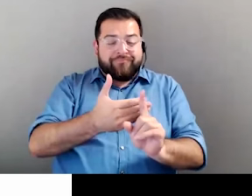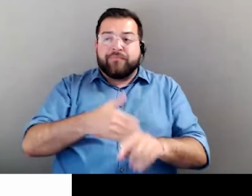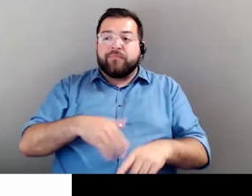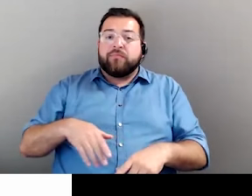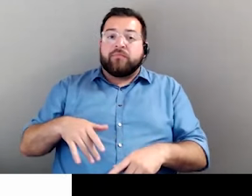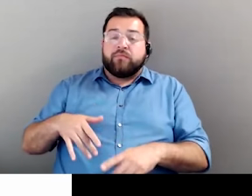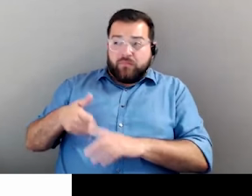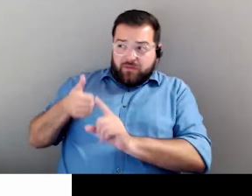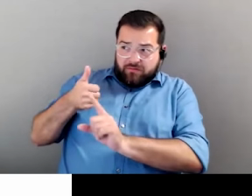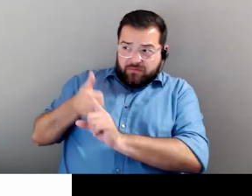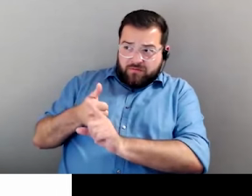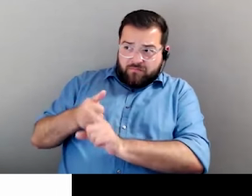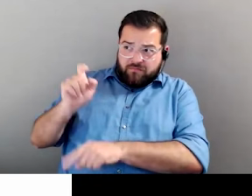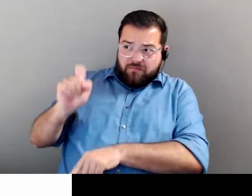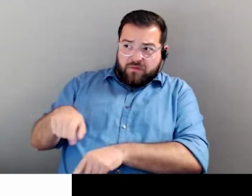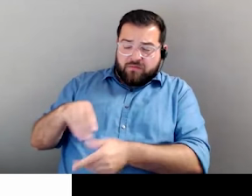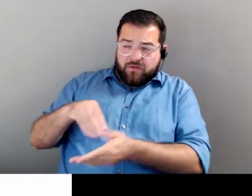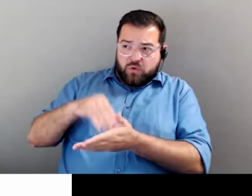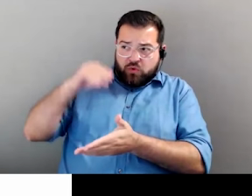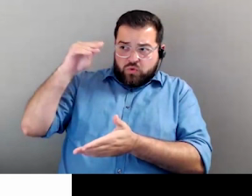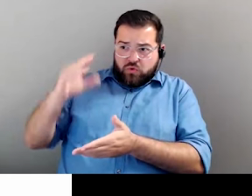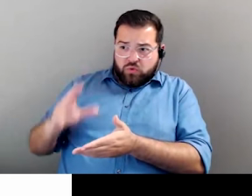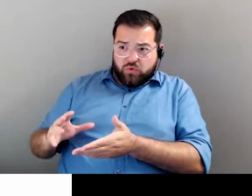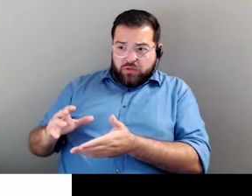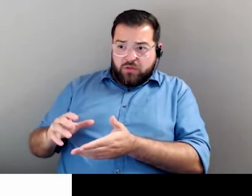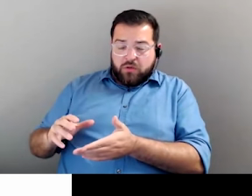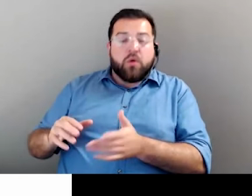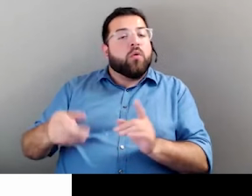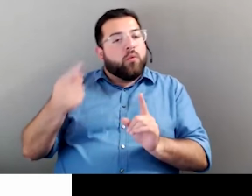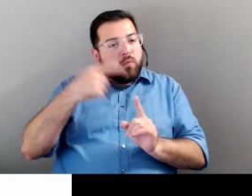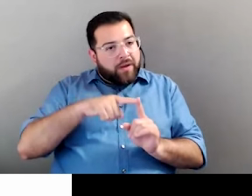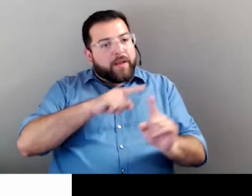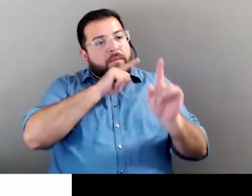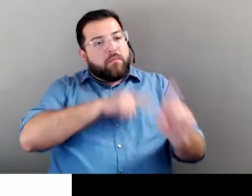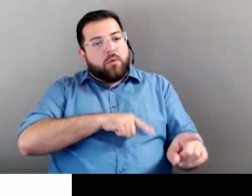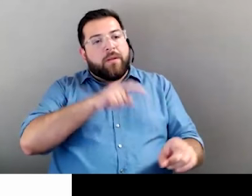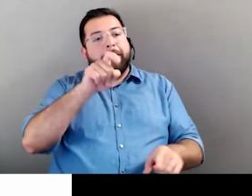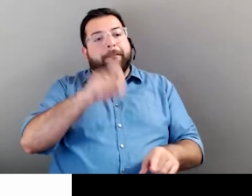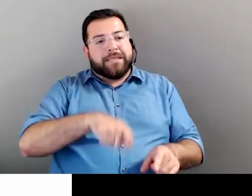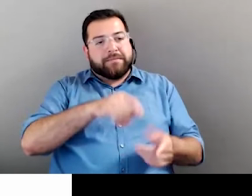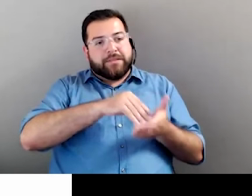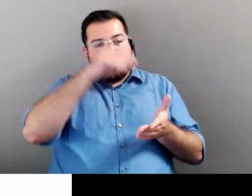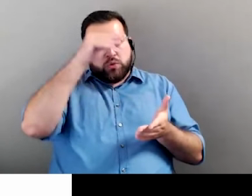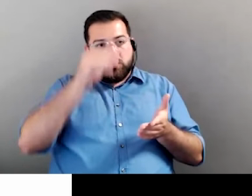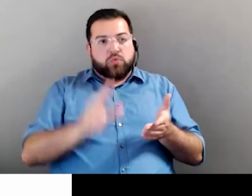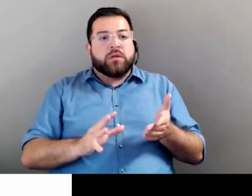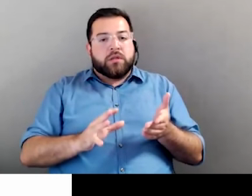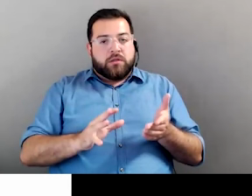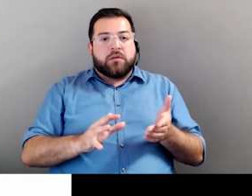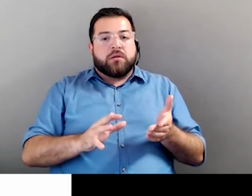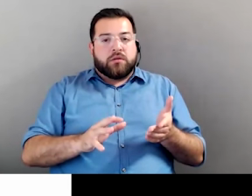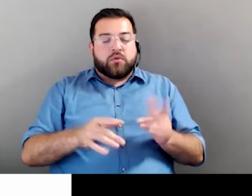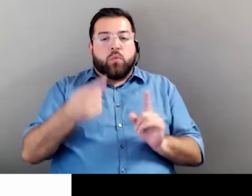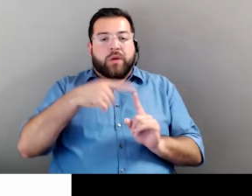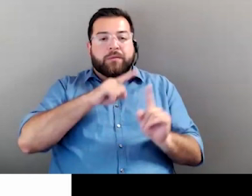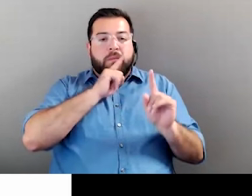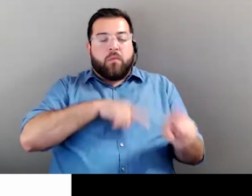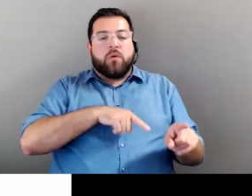student At the time of reporting, they have to be a student. at the time of reporting? They have to be a student. Yeah.